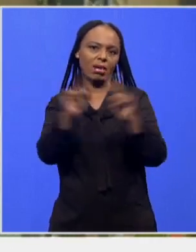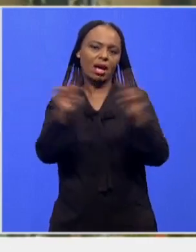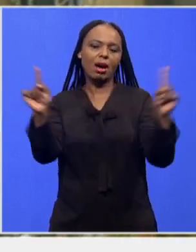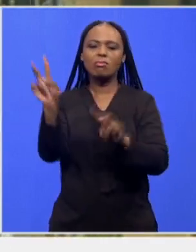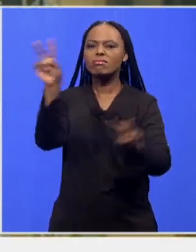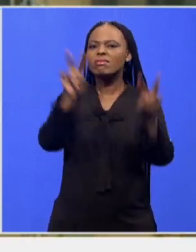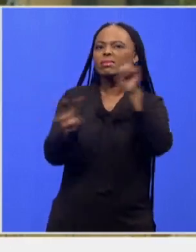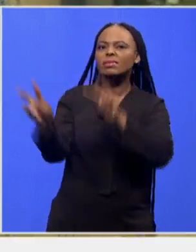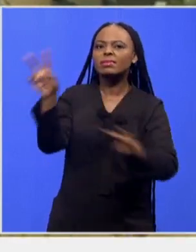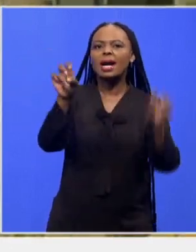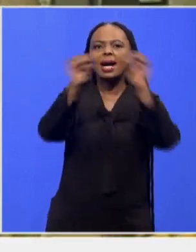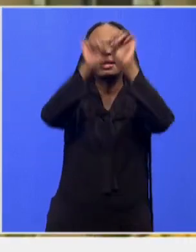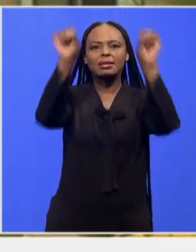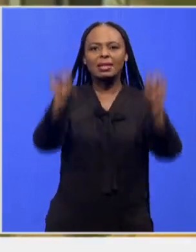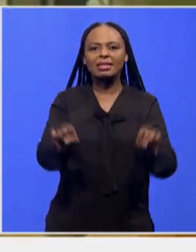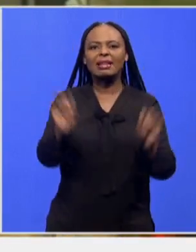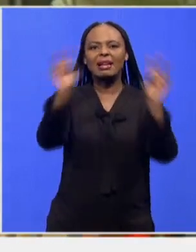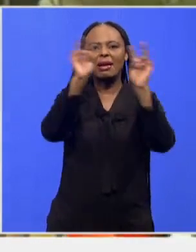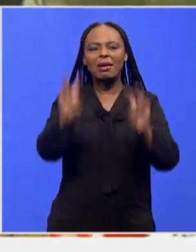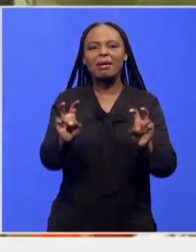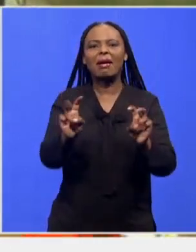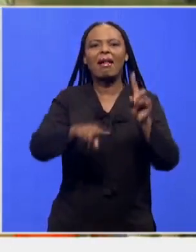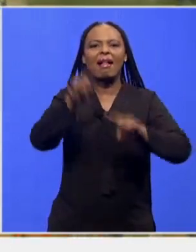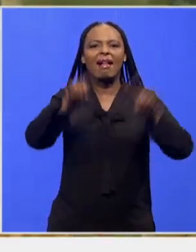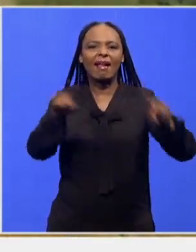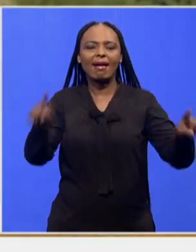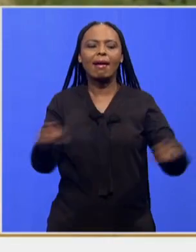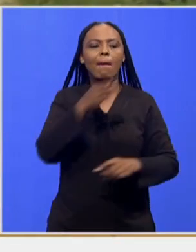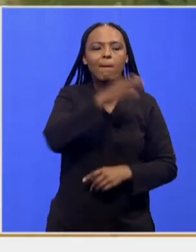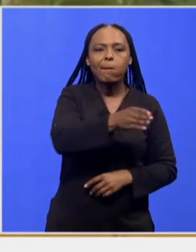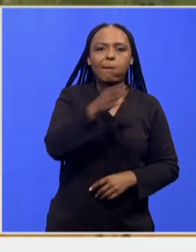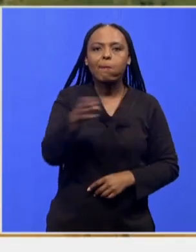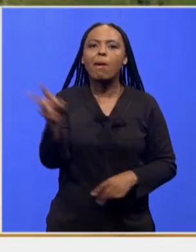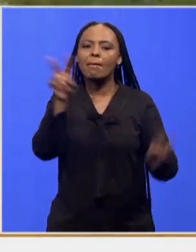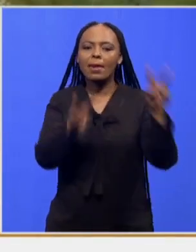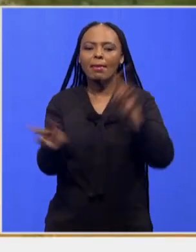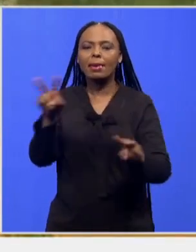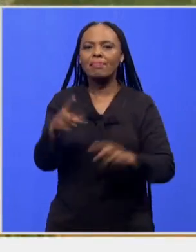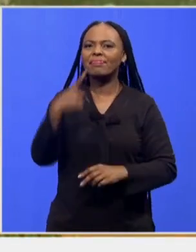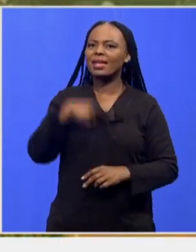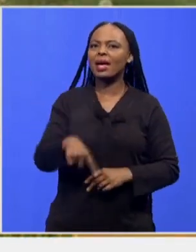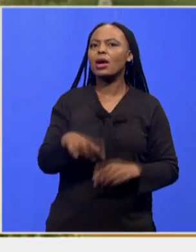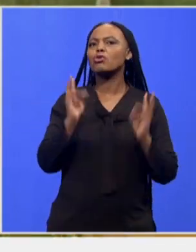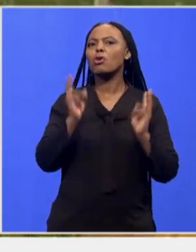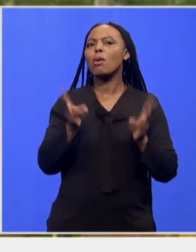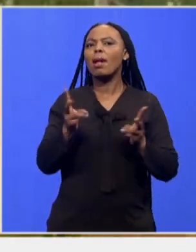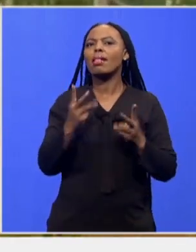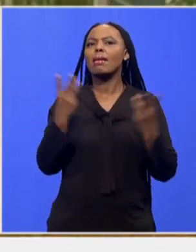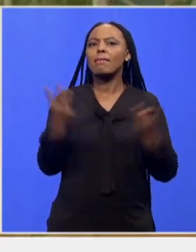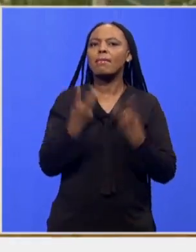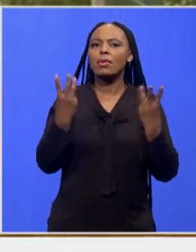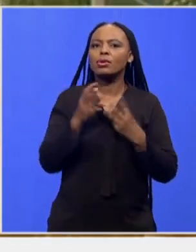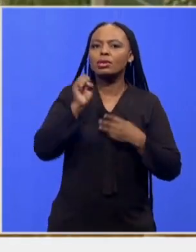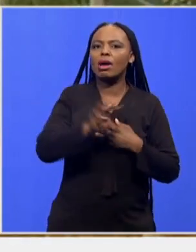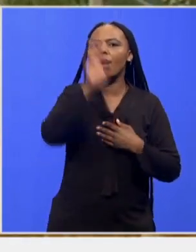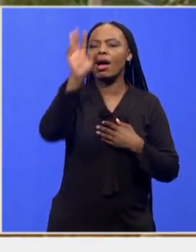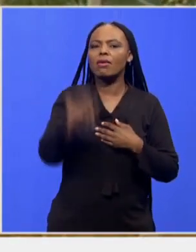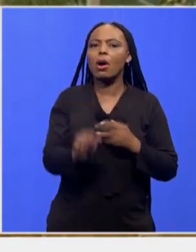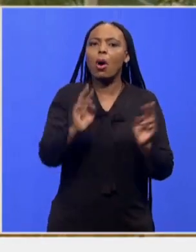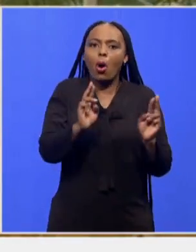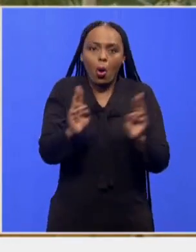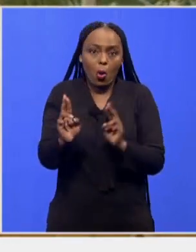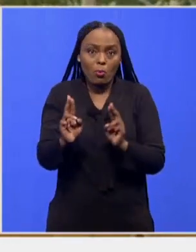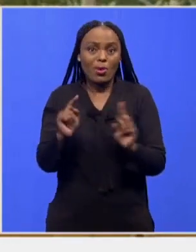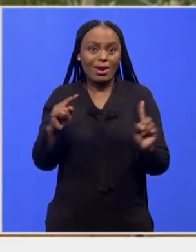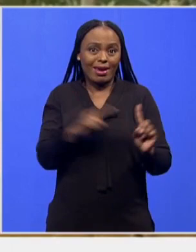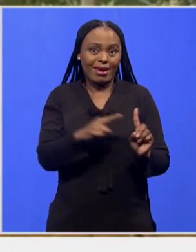In terms of the visit, what are my views as a journalist? I mean, as any ordinary South African, we are all hopeful and we're all hoping that he will